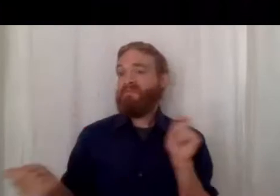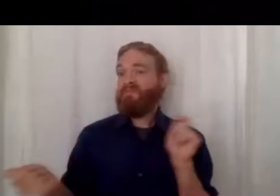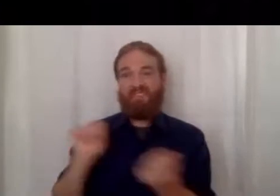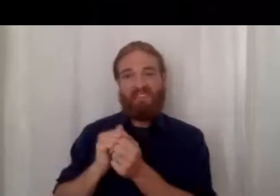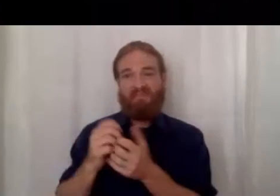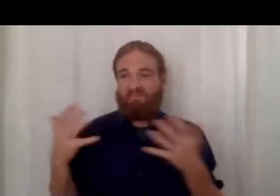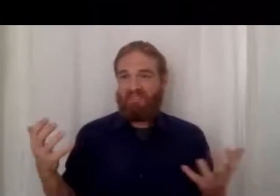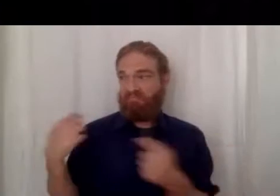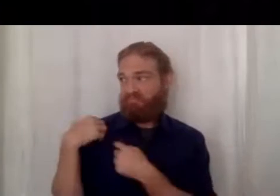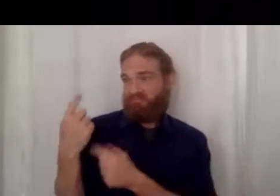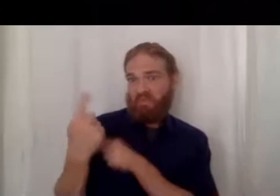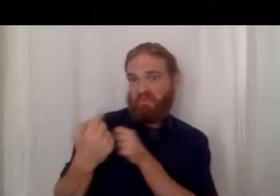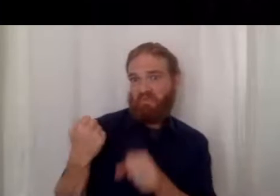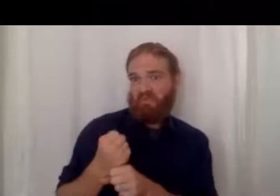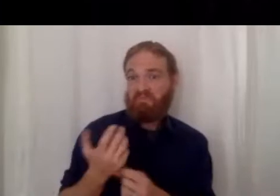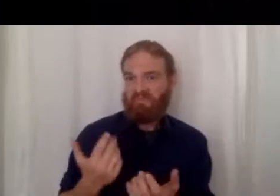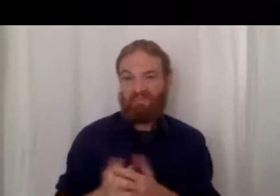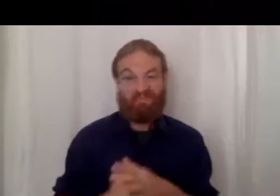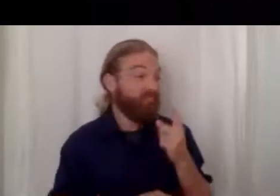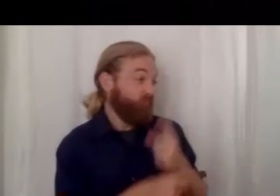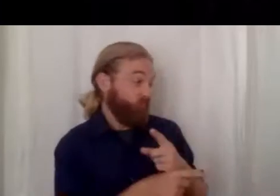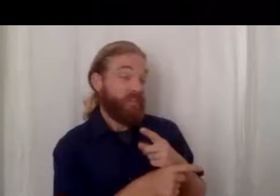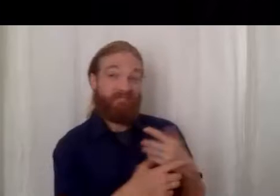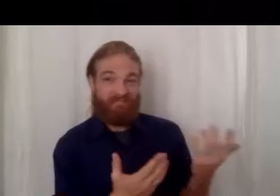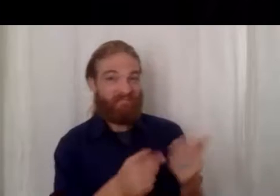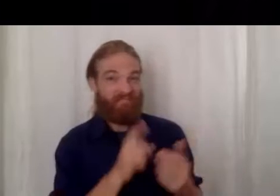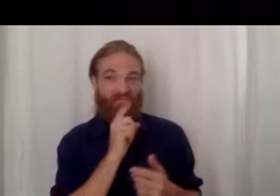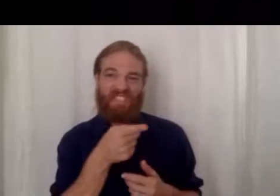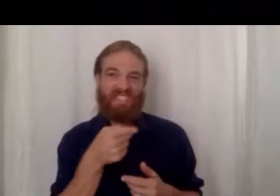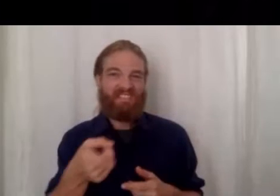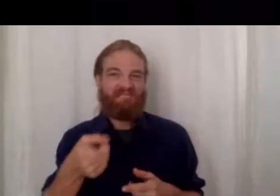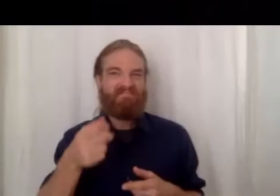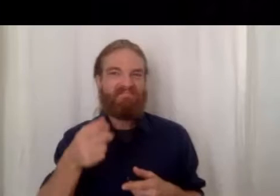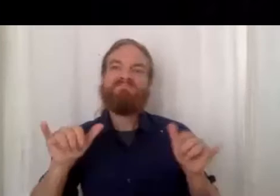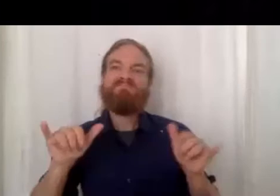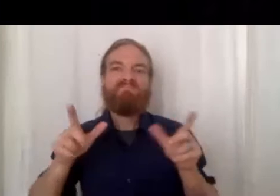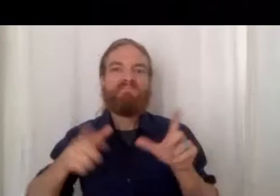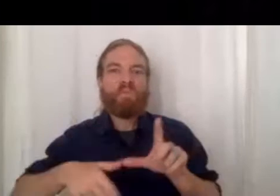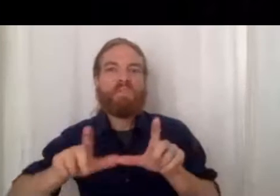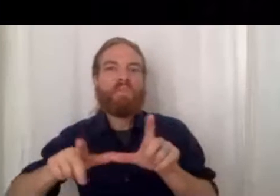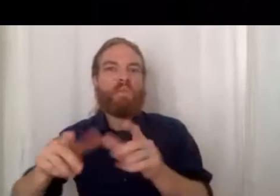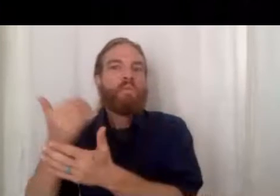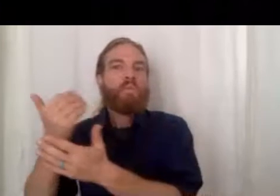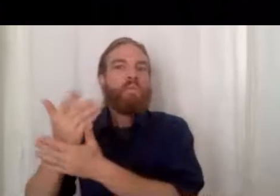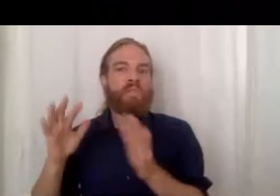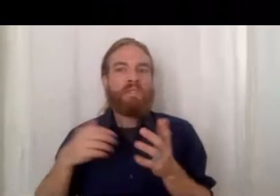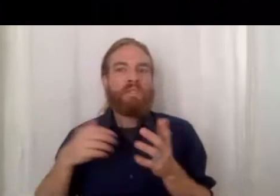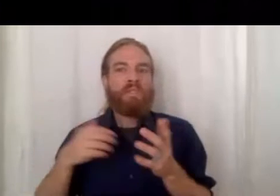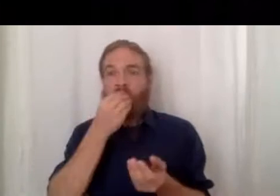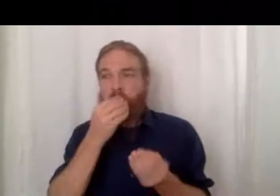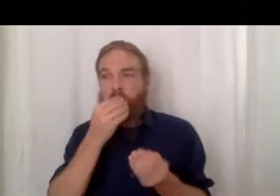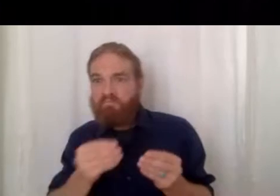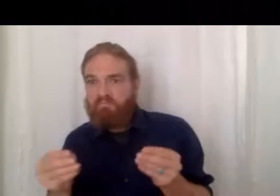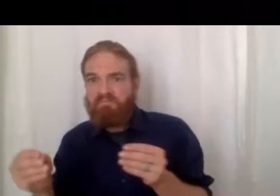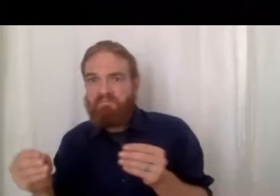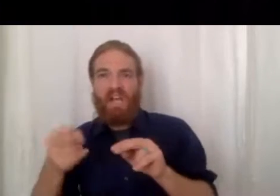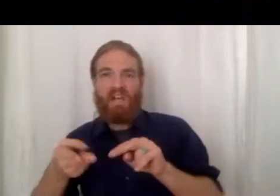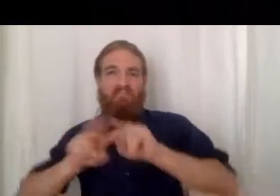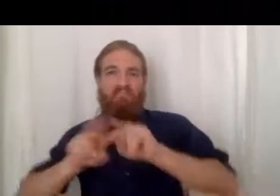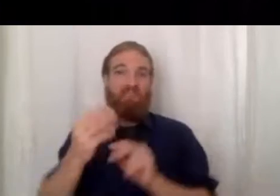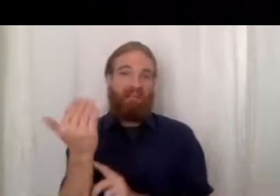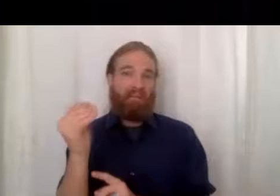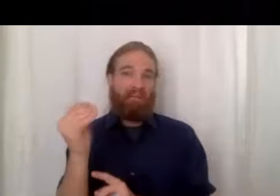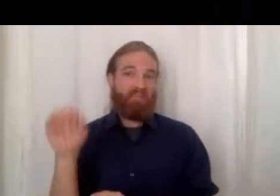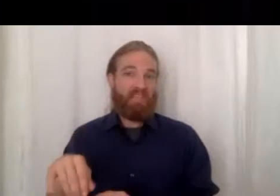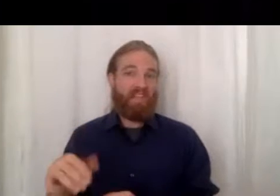and there was just the slight 15% increase to the breastfeeding peer Well, that's counselor. good. All right, so I'd entertain a motion to approve both